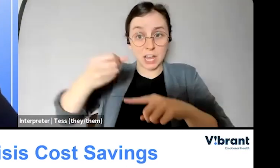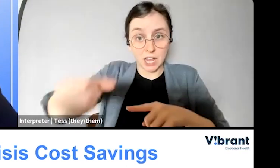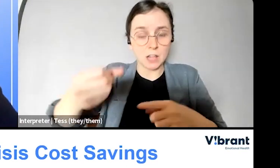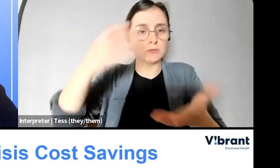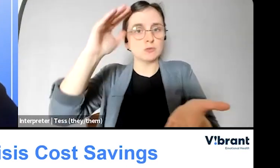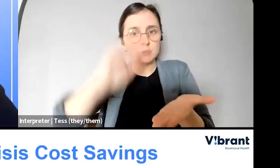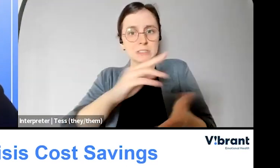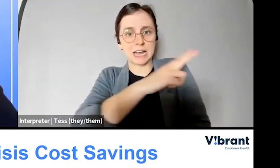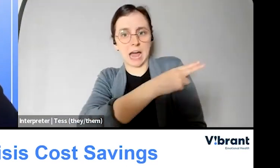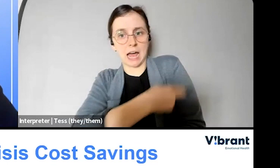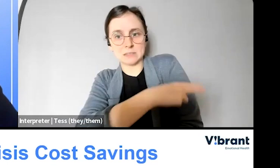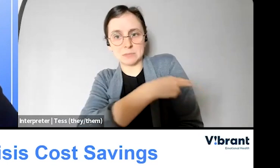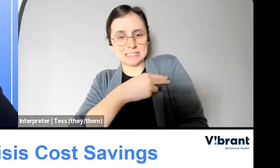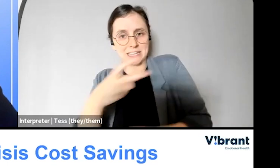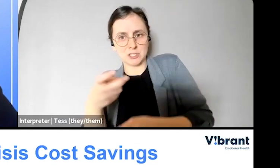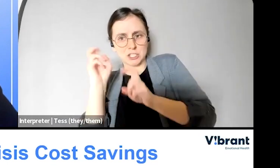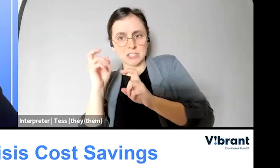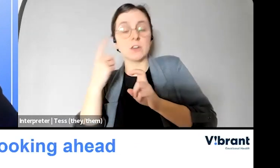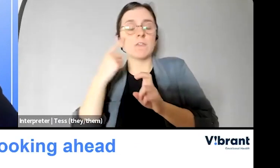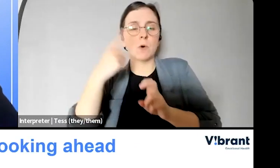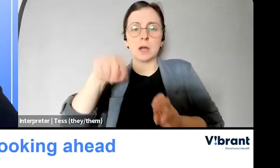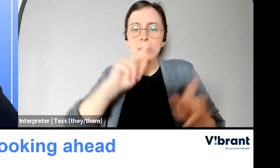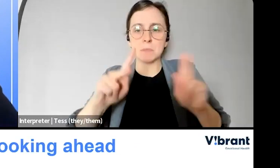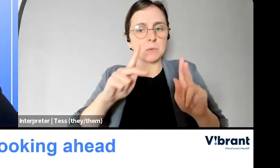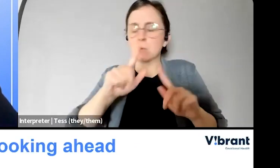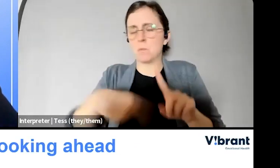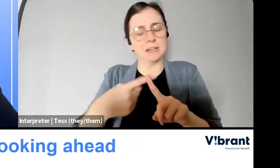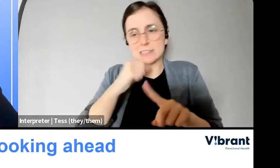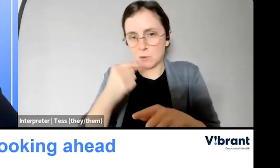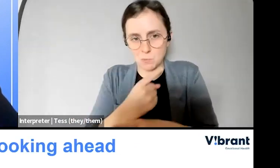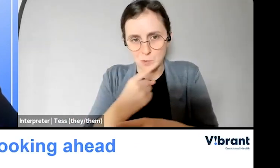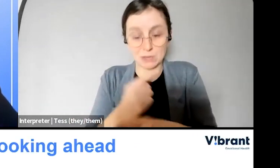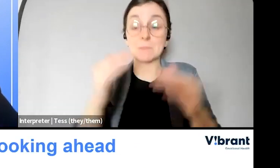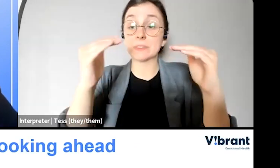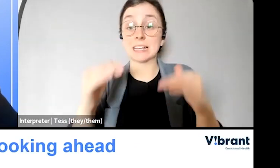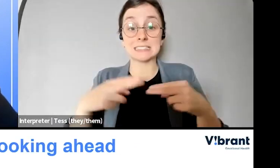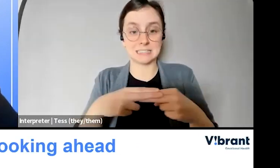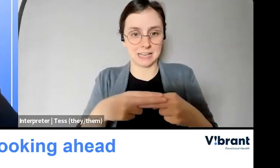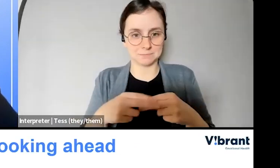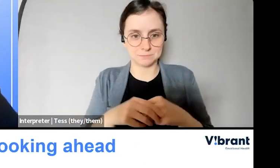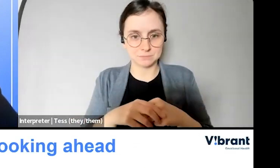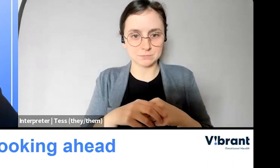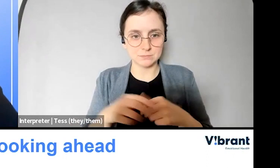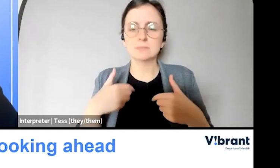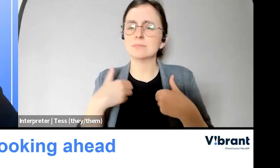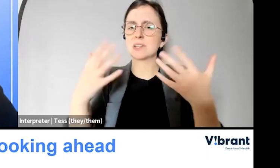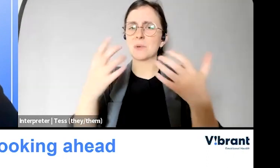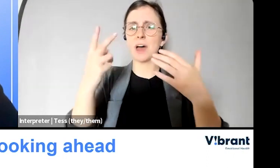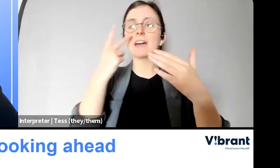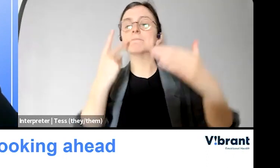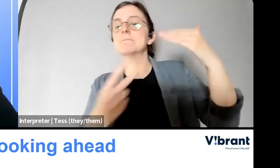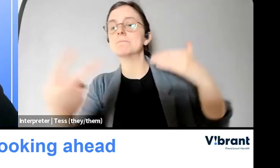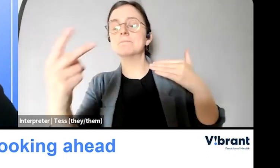who are experiencing crisis. Next slide. And then I just wanted to kind of look ahead. We